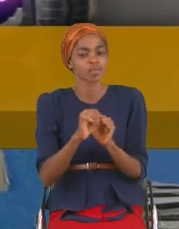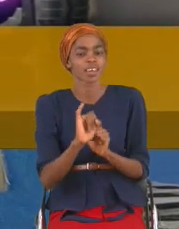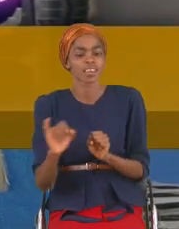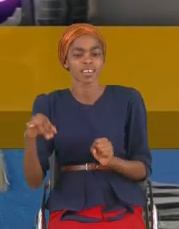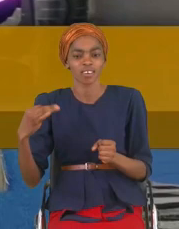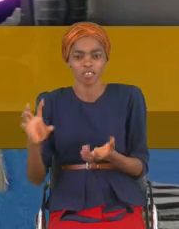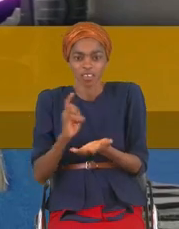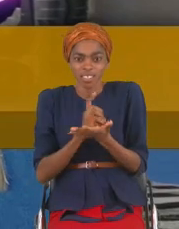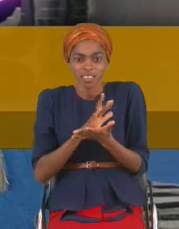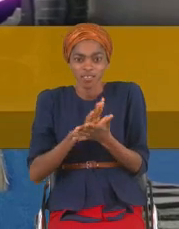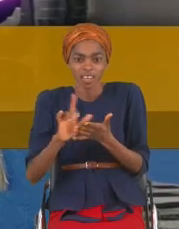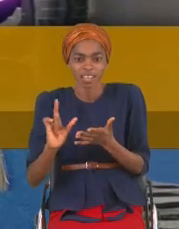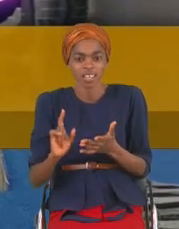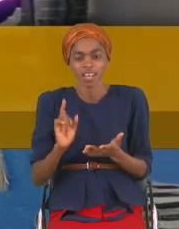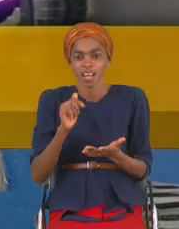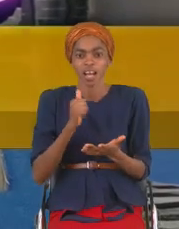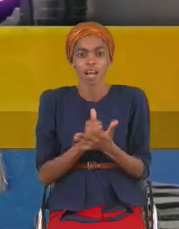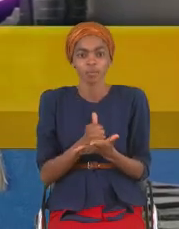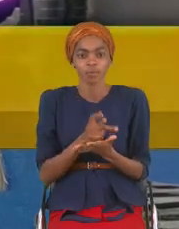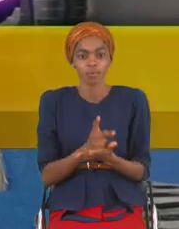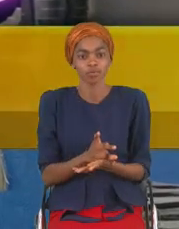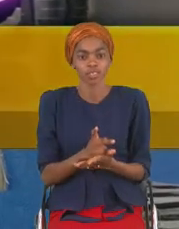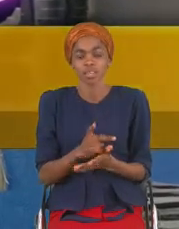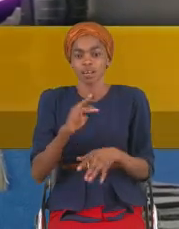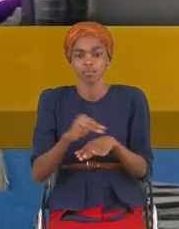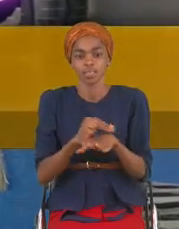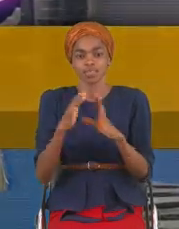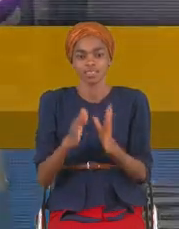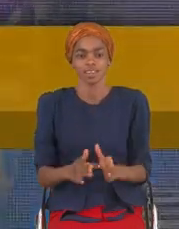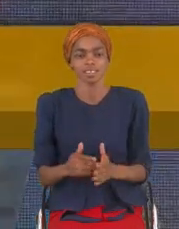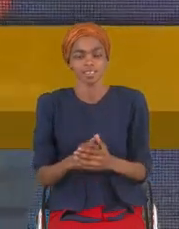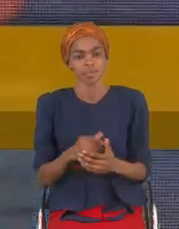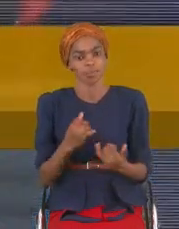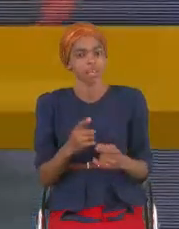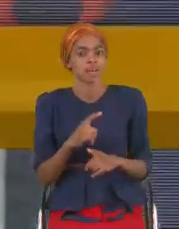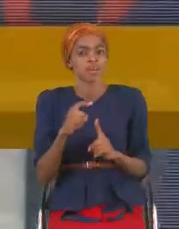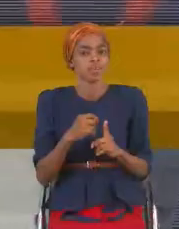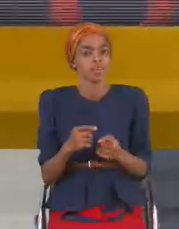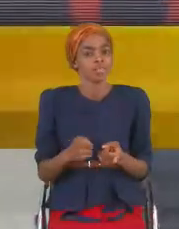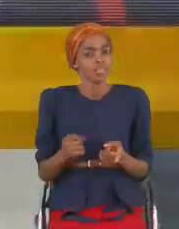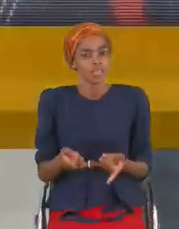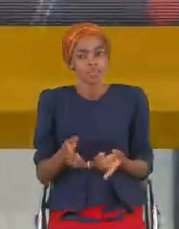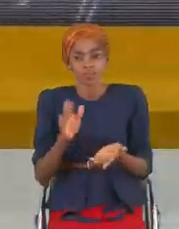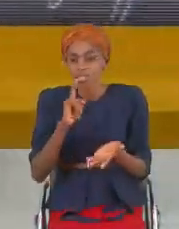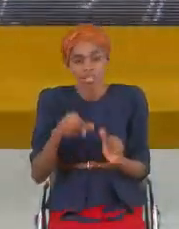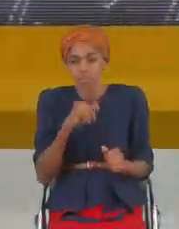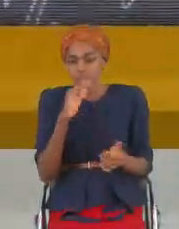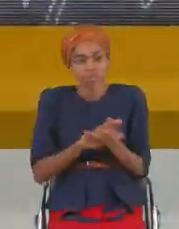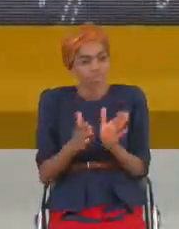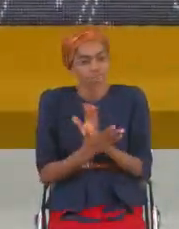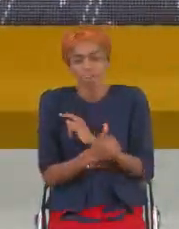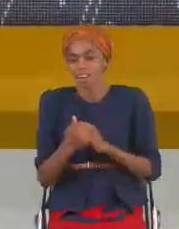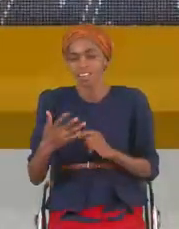divinely approved ministers. If you ever become anything, anything